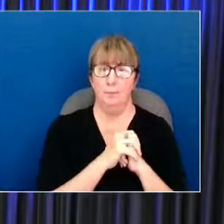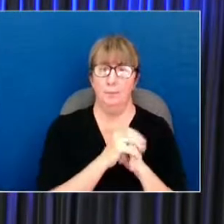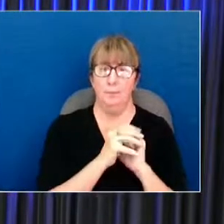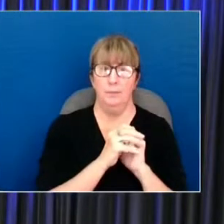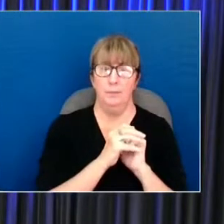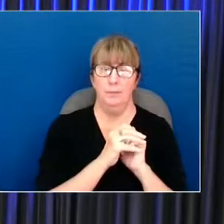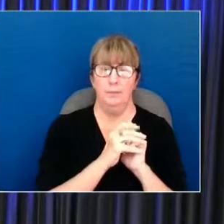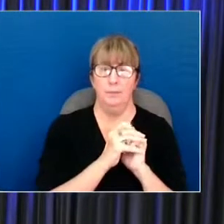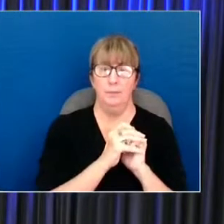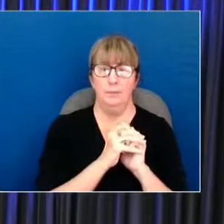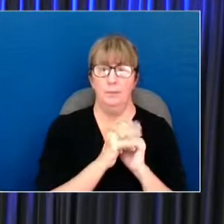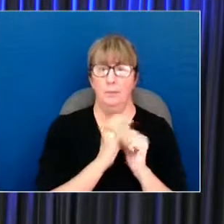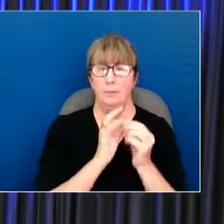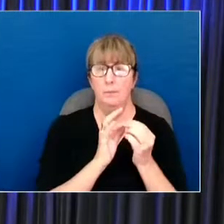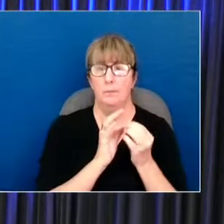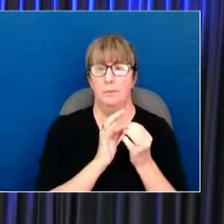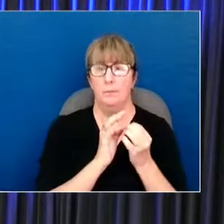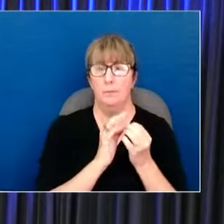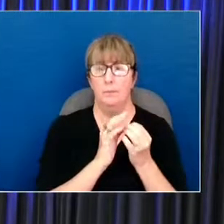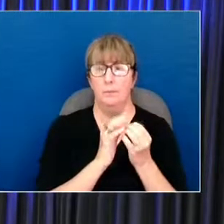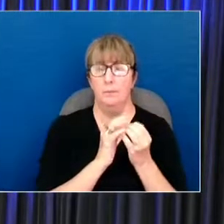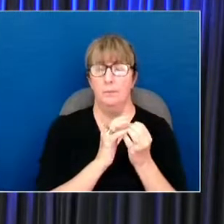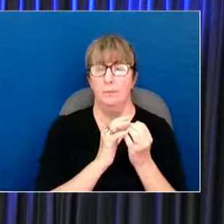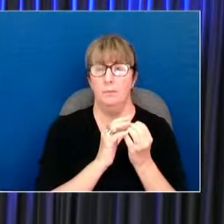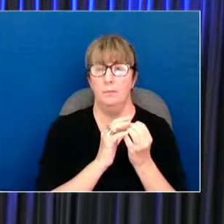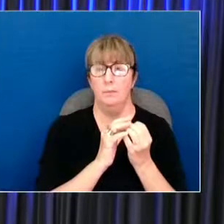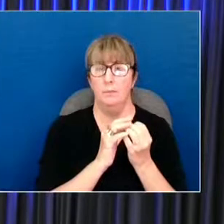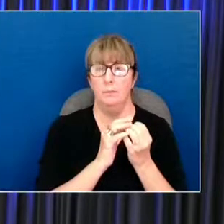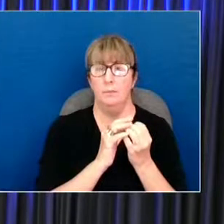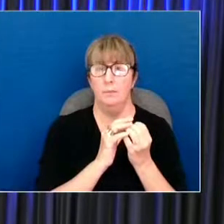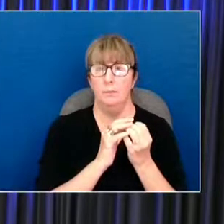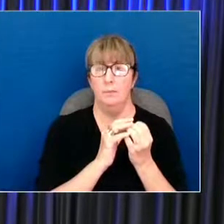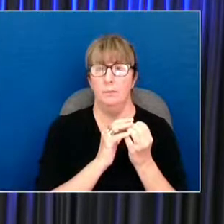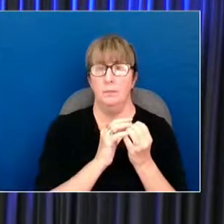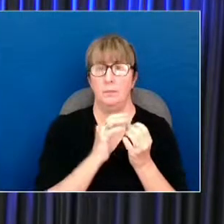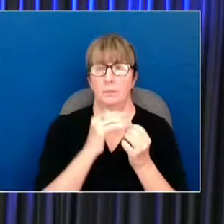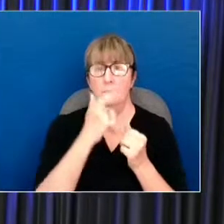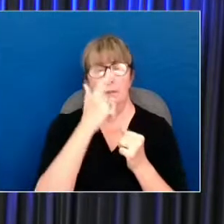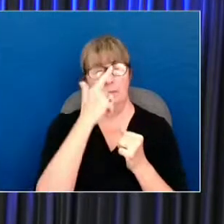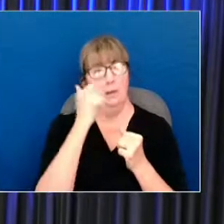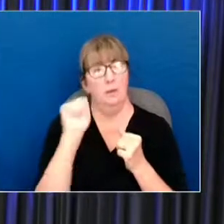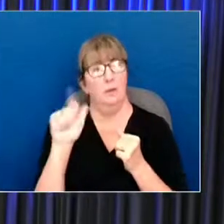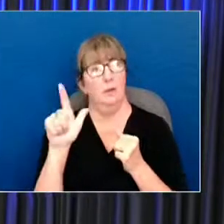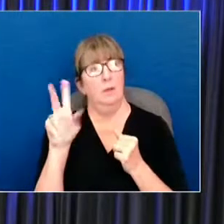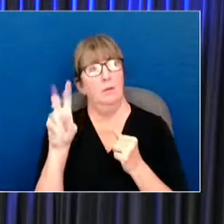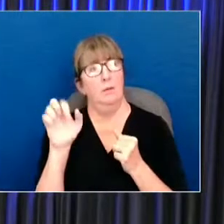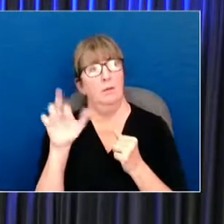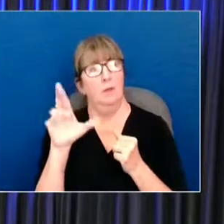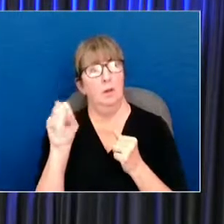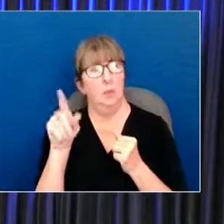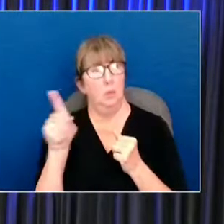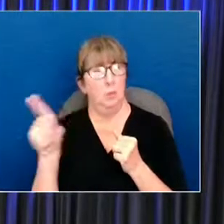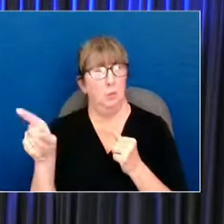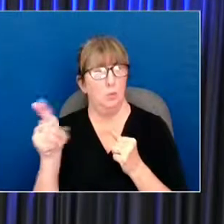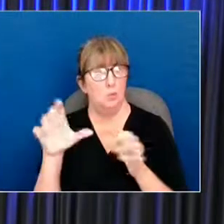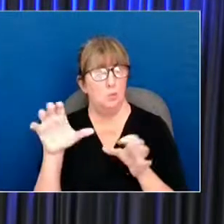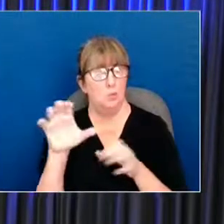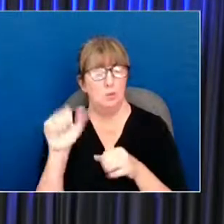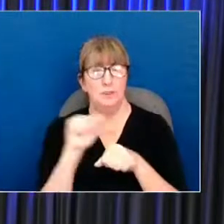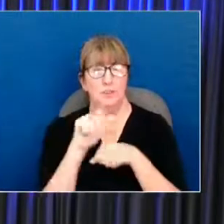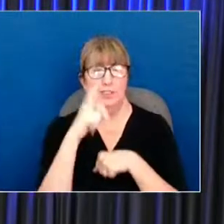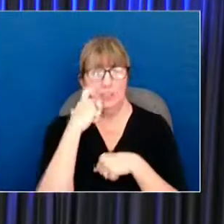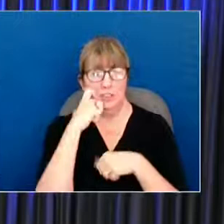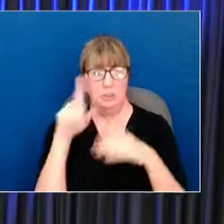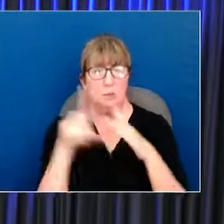realize I'm stepping on Alvaro's toes here, but it just came up in a side conversation. Okay.